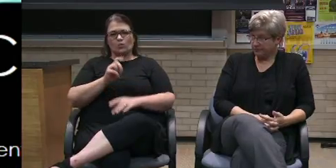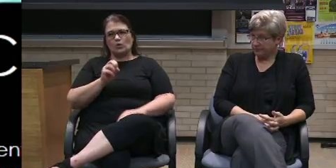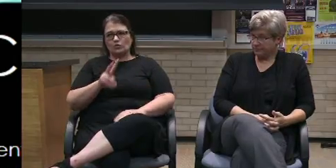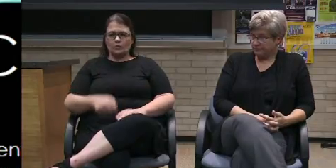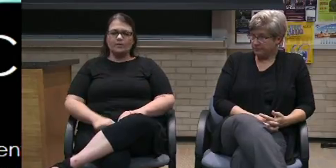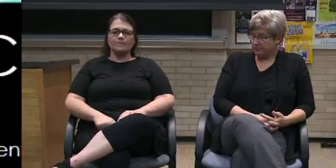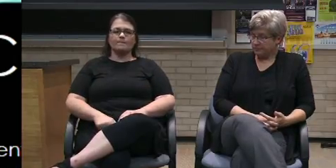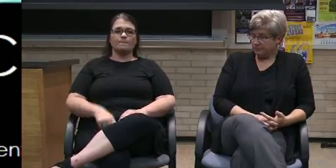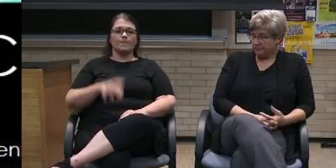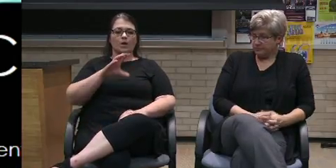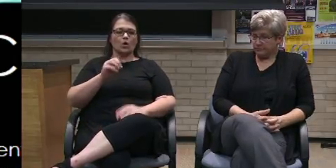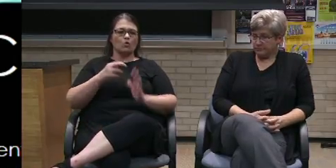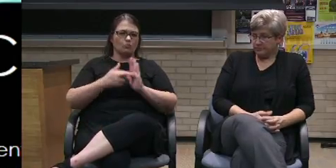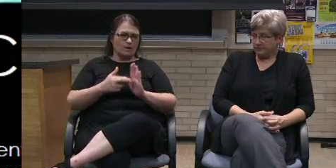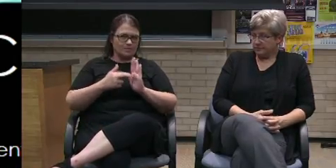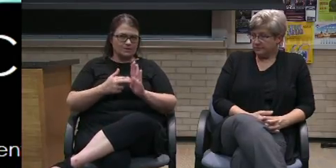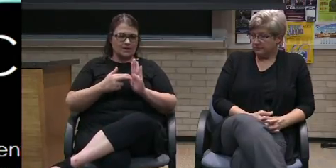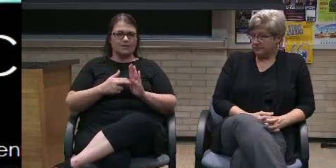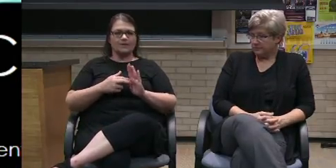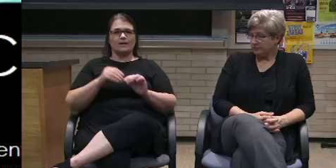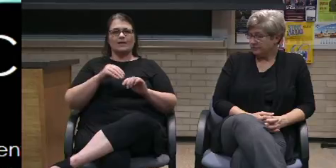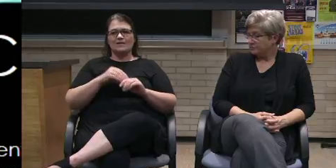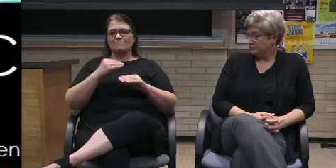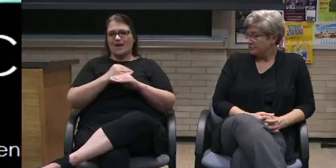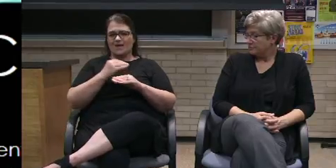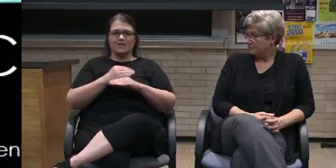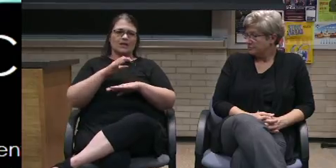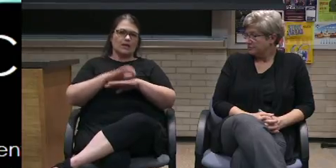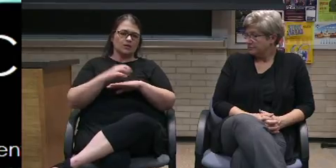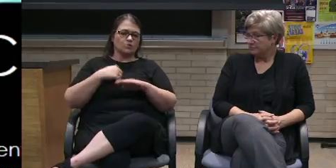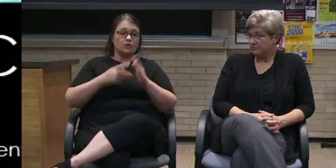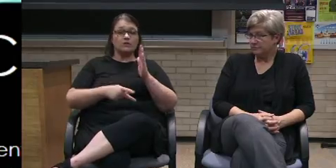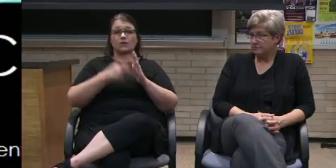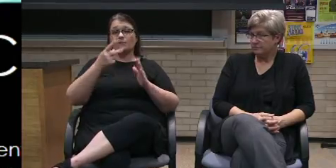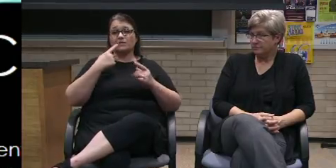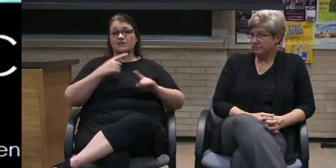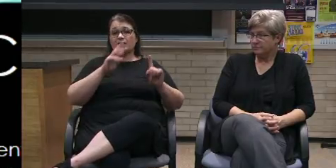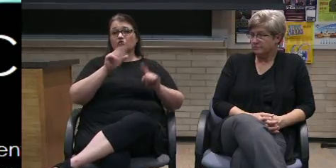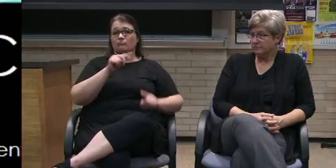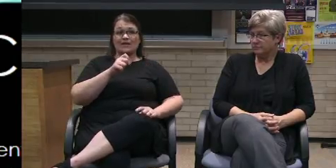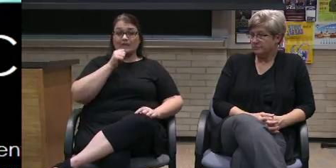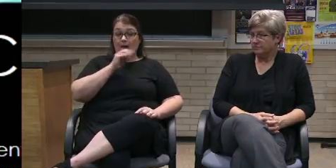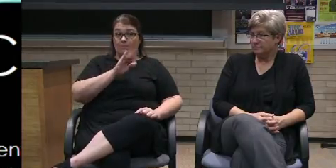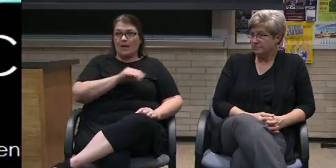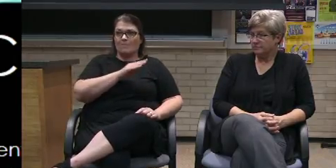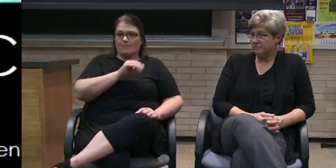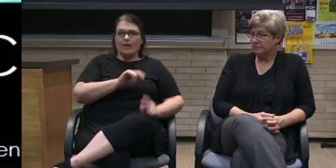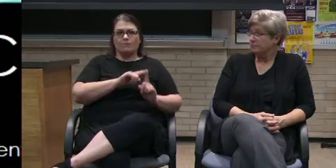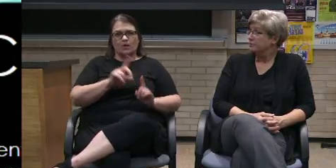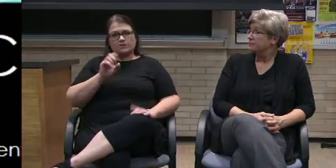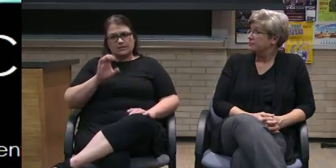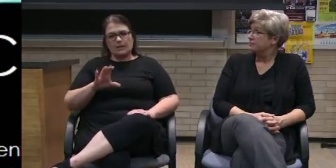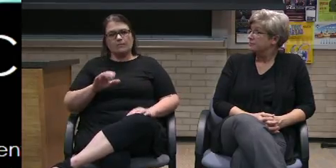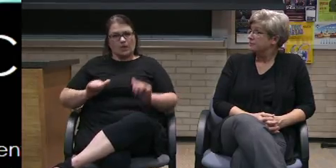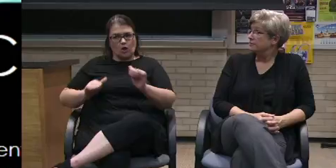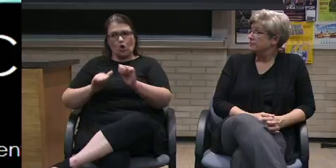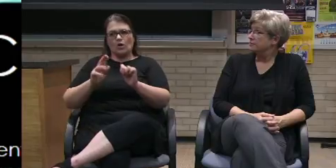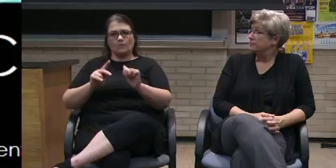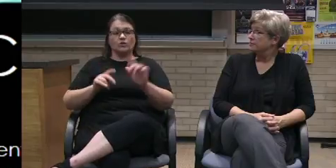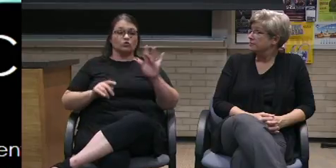Co-requisite remediation in developmental math and English. We doubled success rates, not just by May, but by December. They caught up, so we went from a